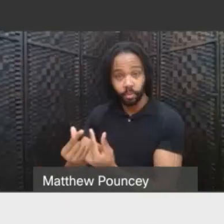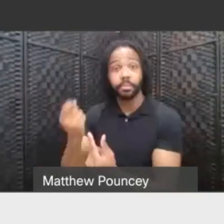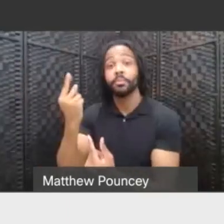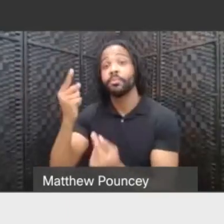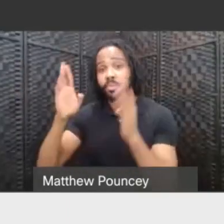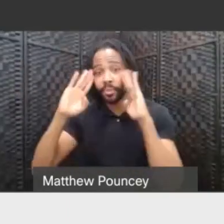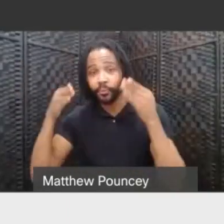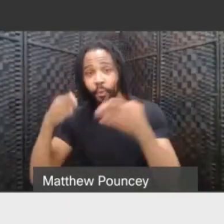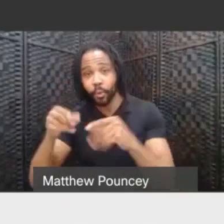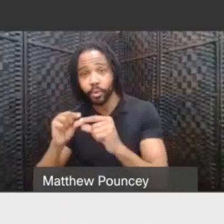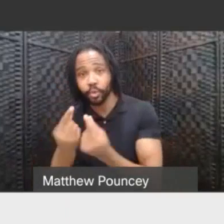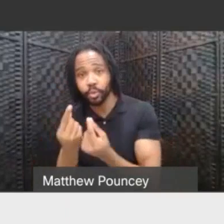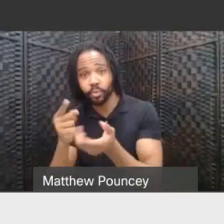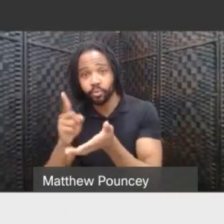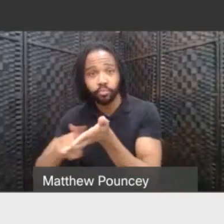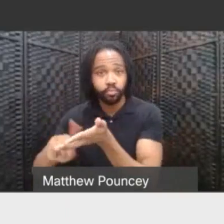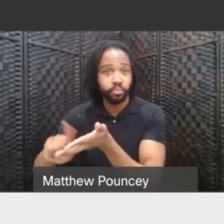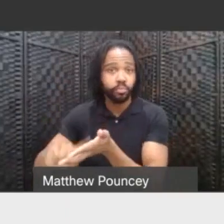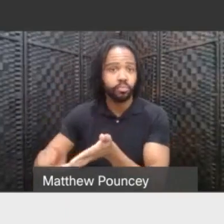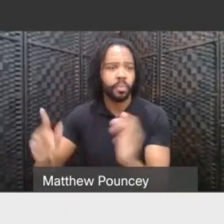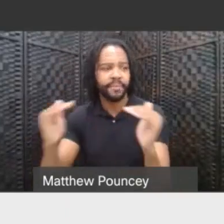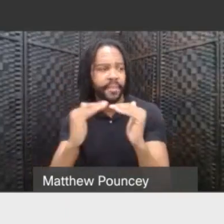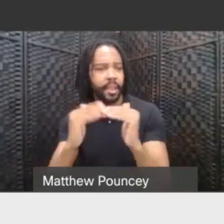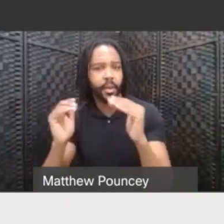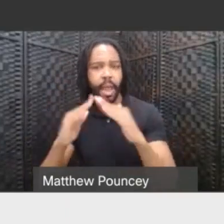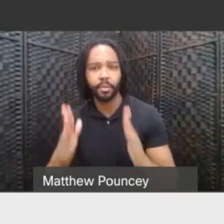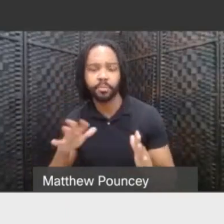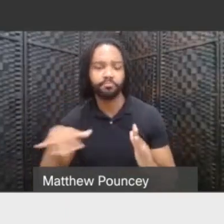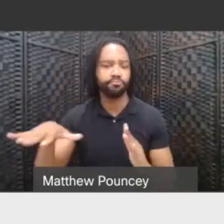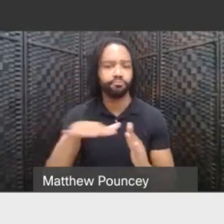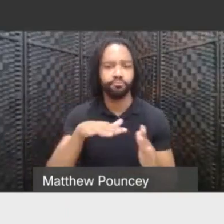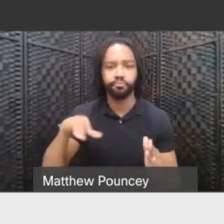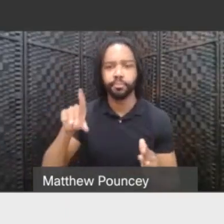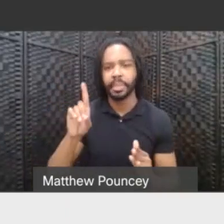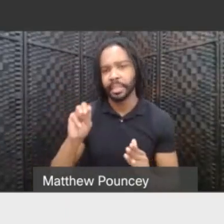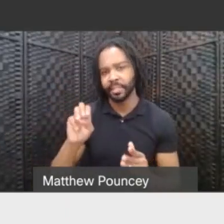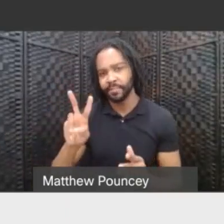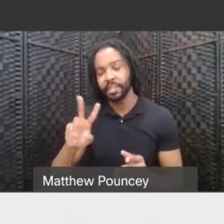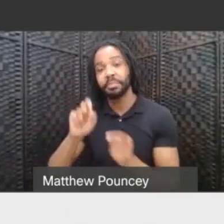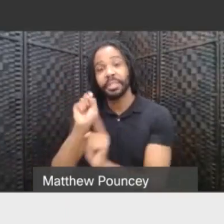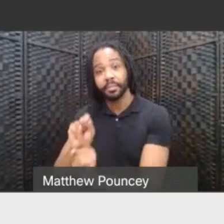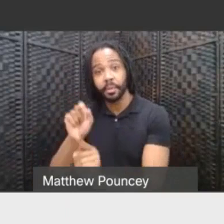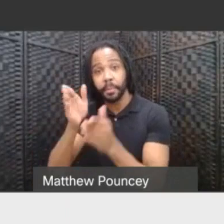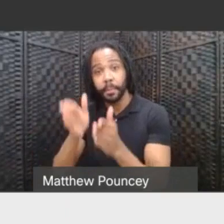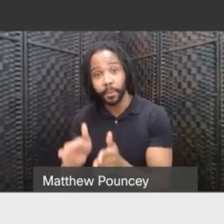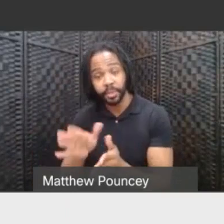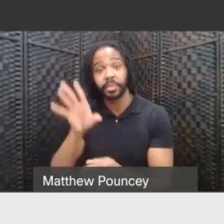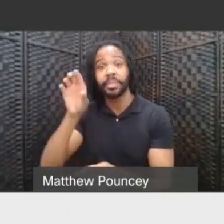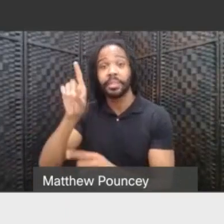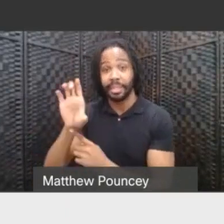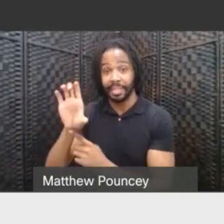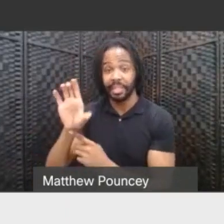will look at fair housing for people with disabilities in Washington,